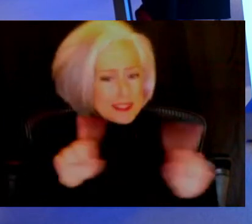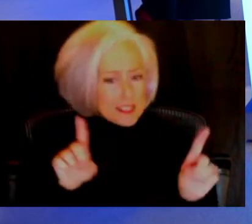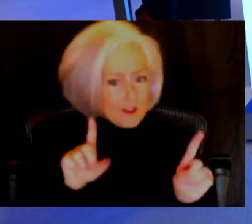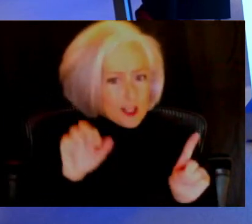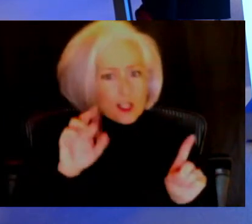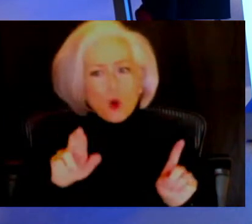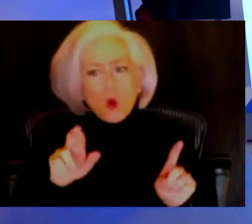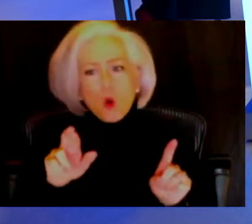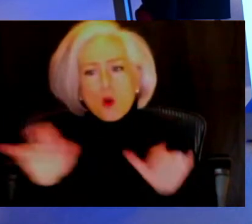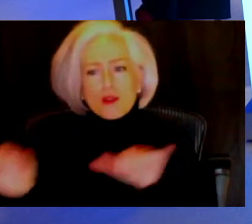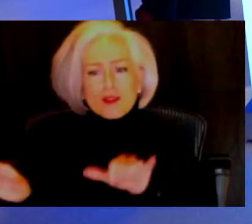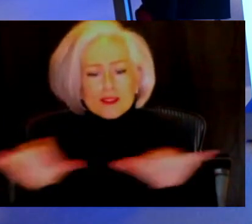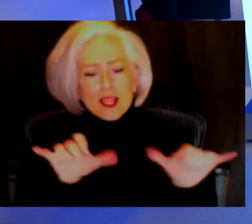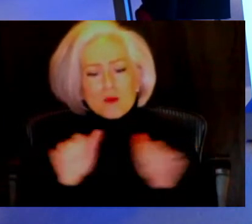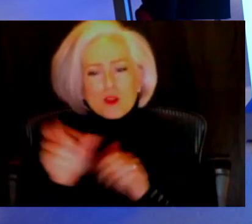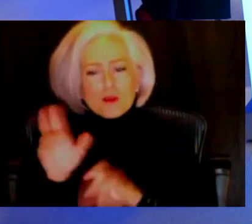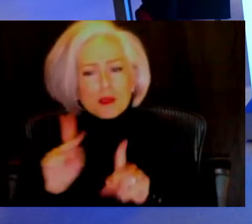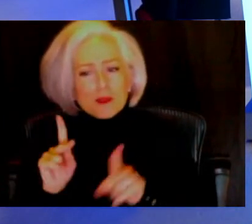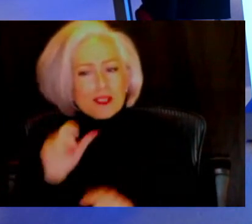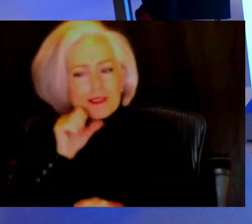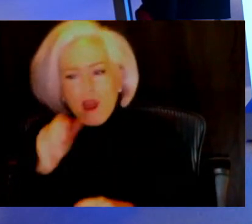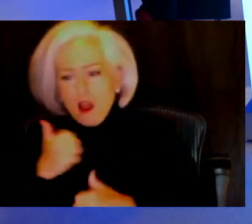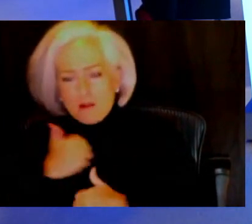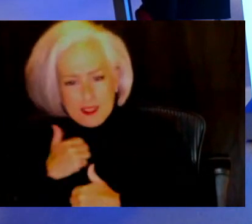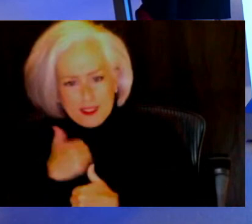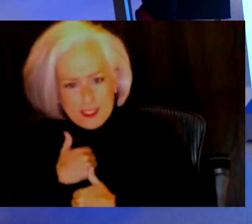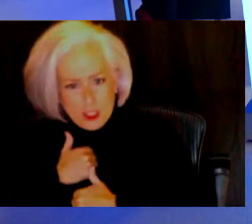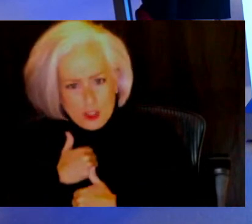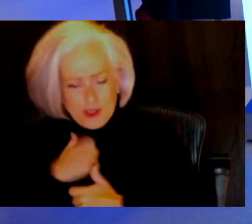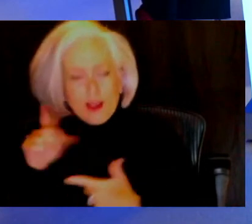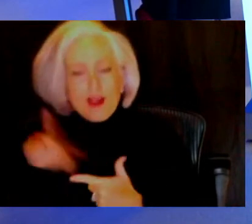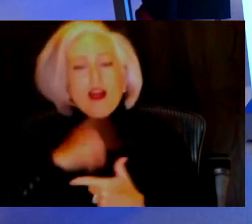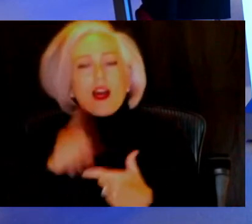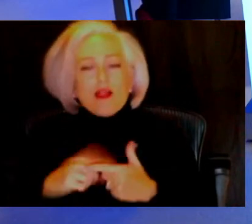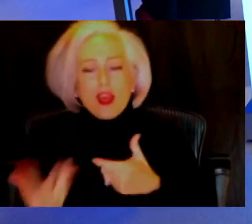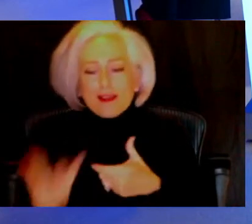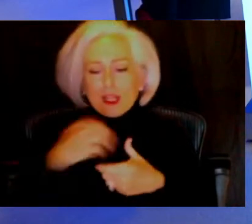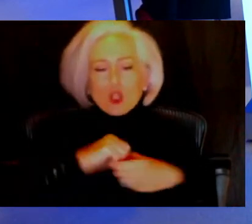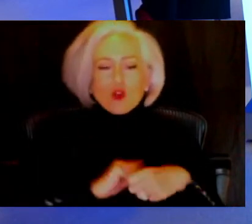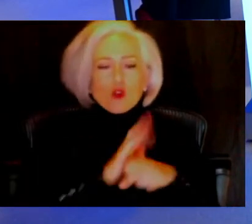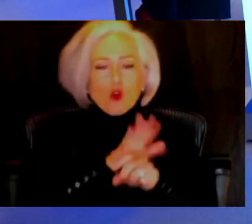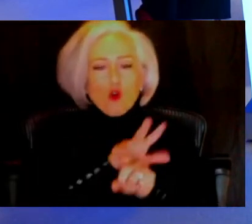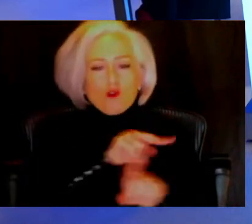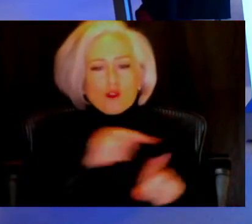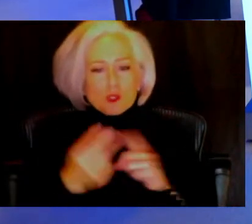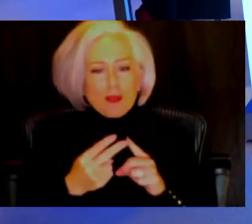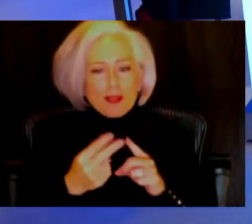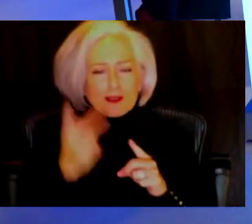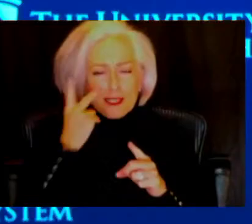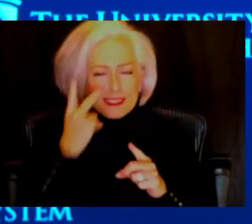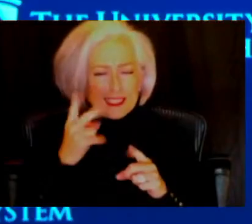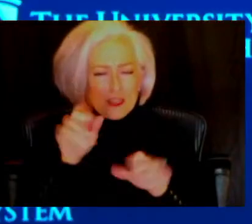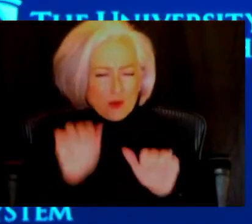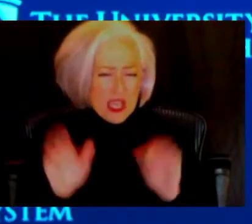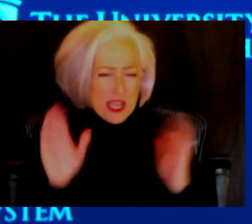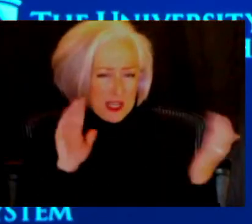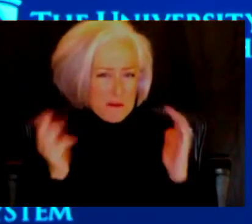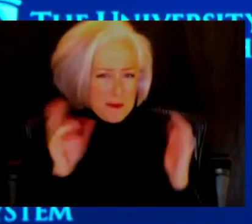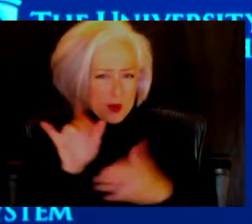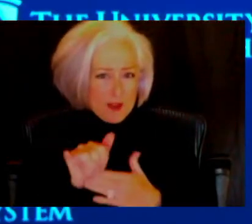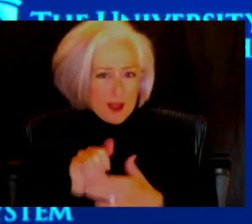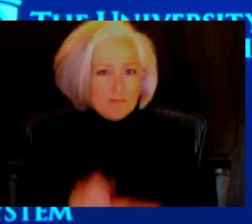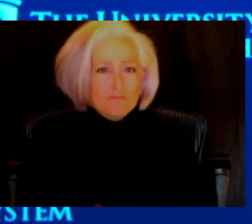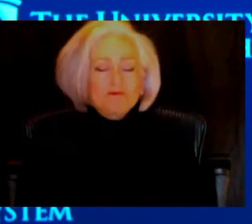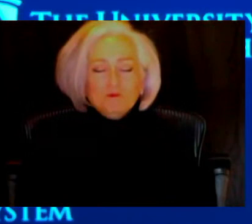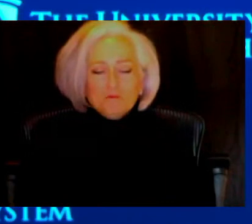people with PTSD? I mean, talk about that. And then I want to bring the COVID aspect into it and try to make some comparisons, if that's fair to do. Sure. Yeah, I mean,